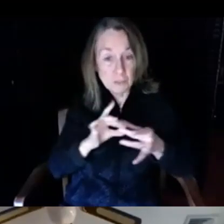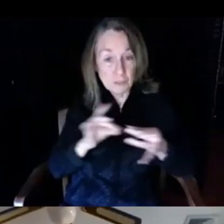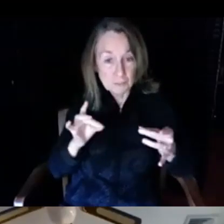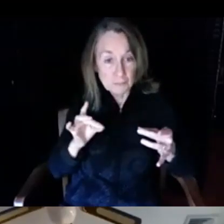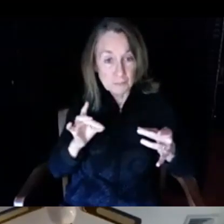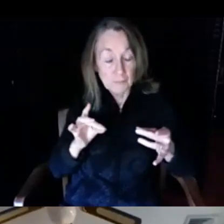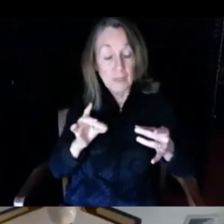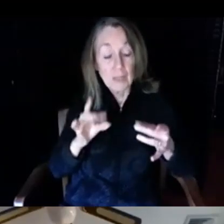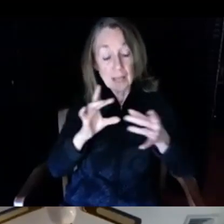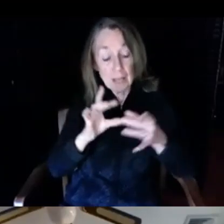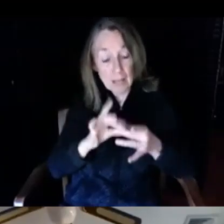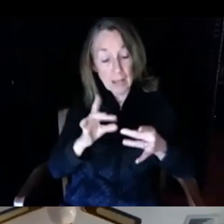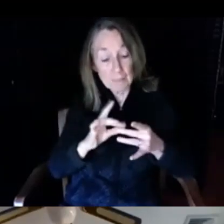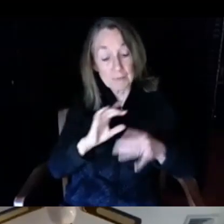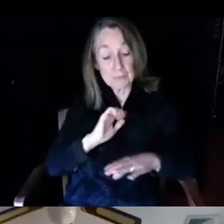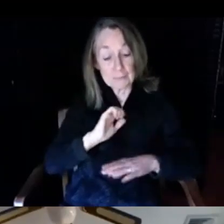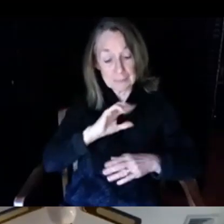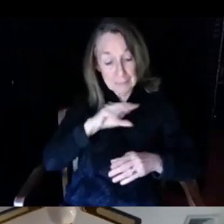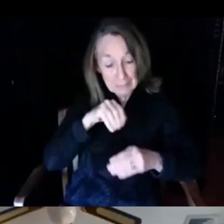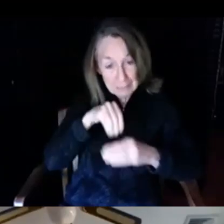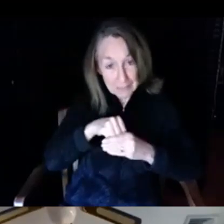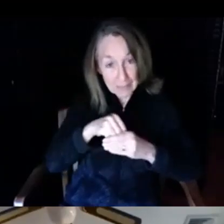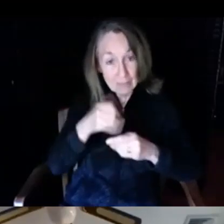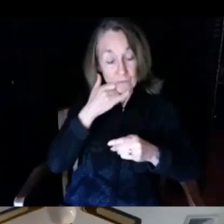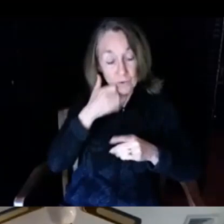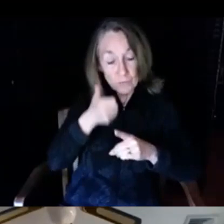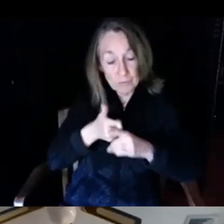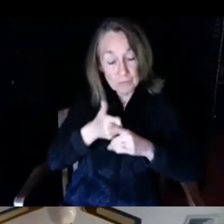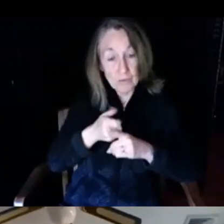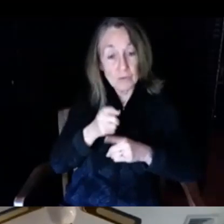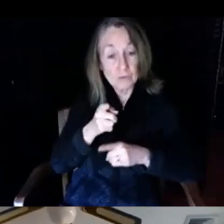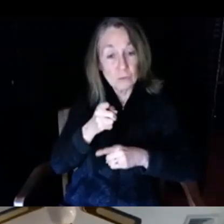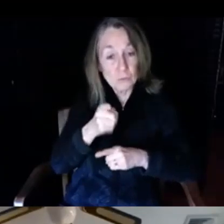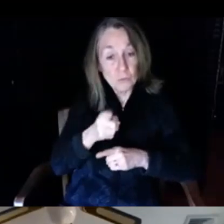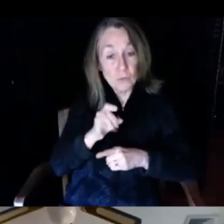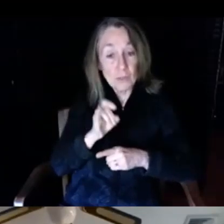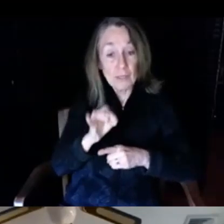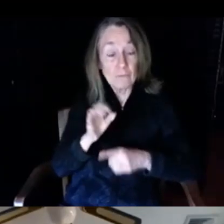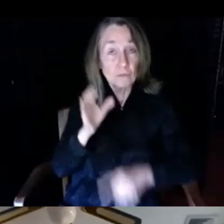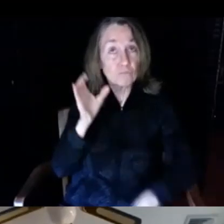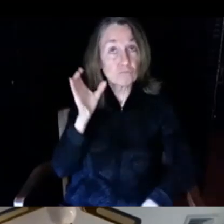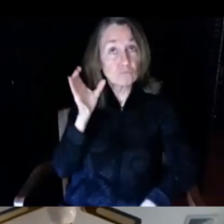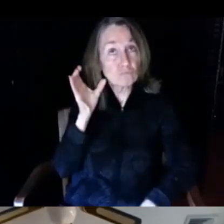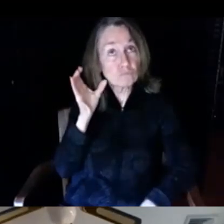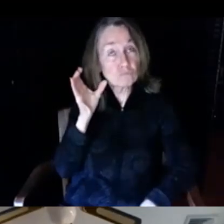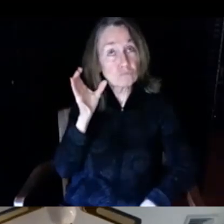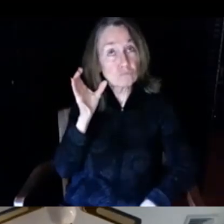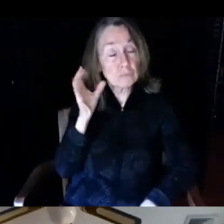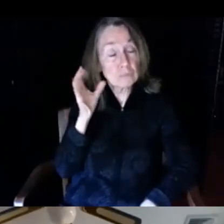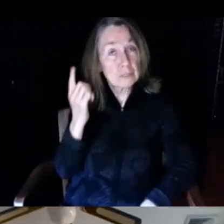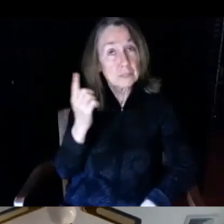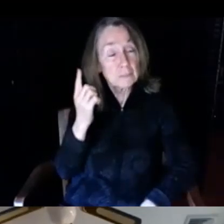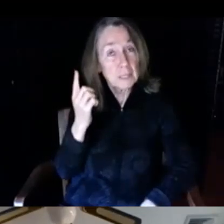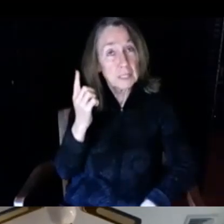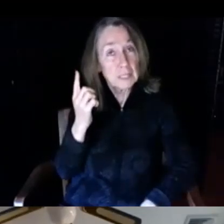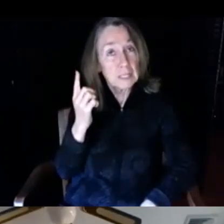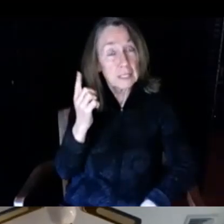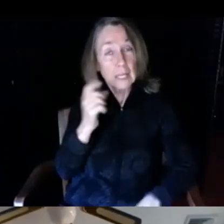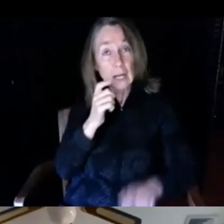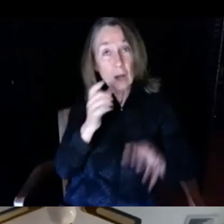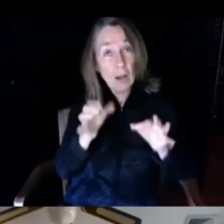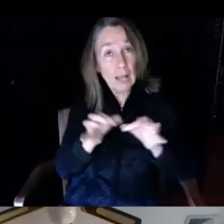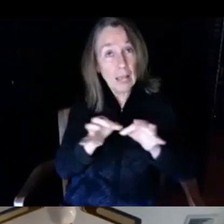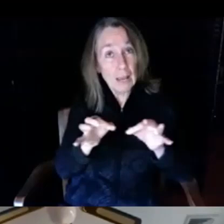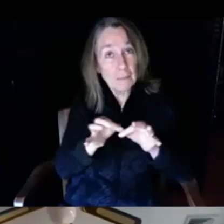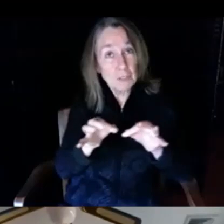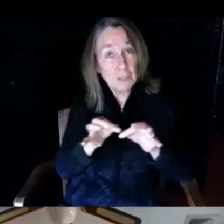built into that phone itself, and it would allow you, if you were listening to something that wasn't captioned, if you